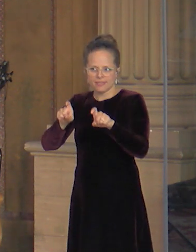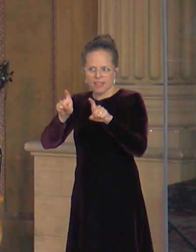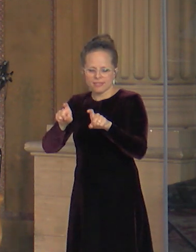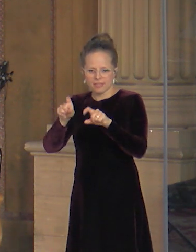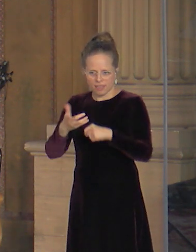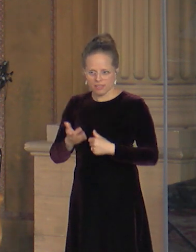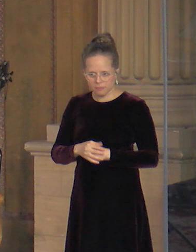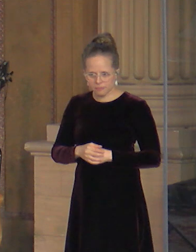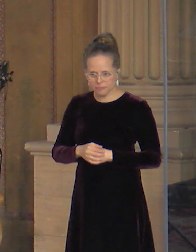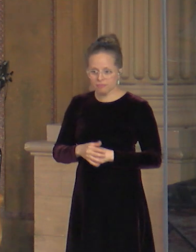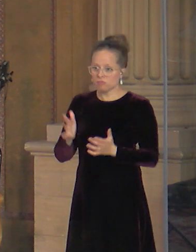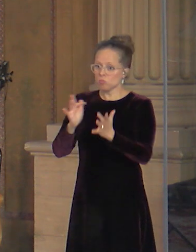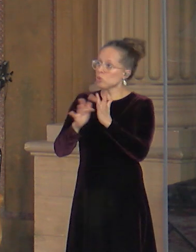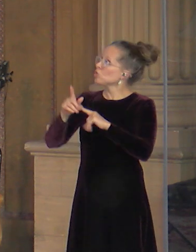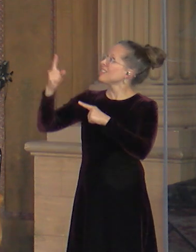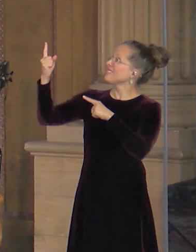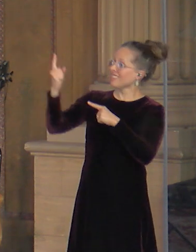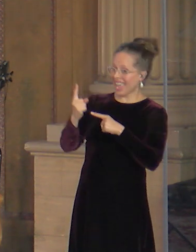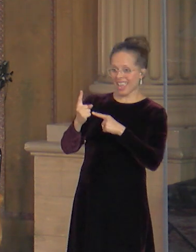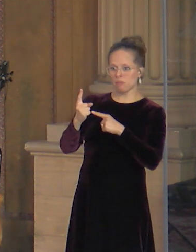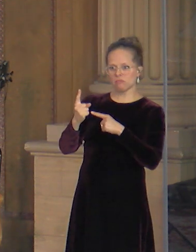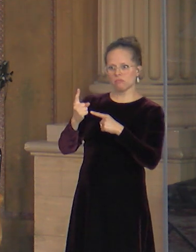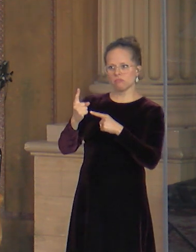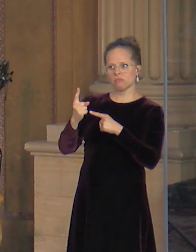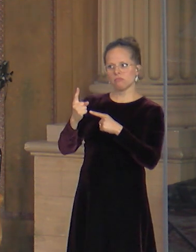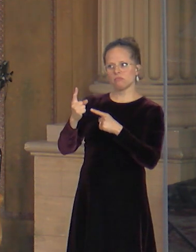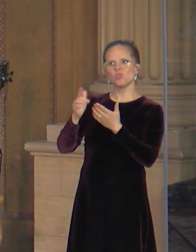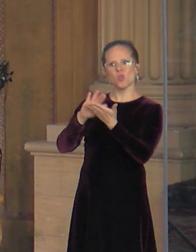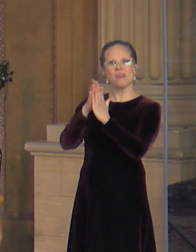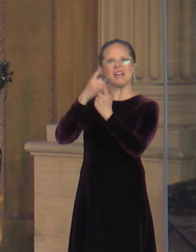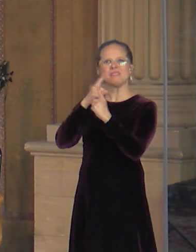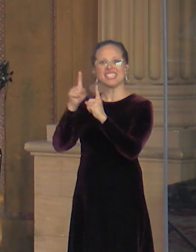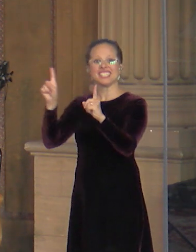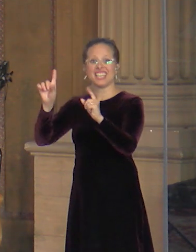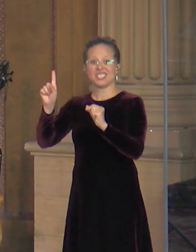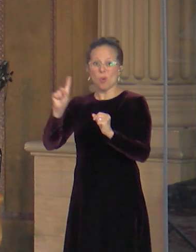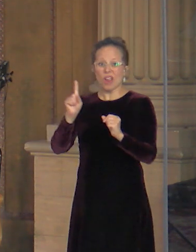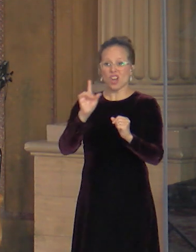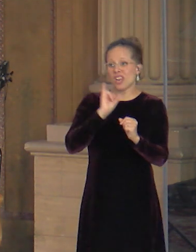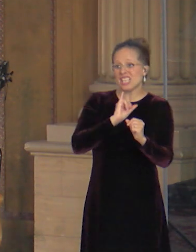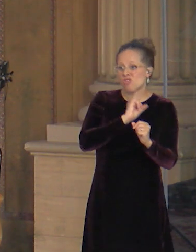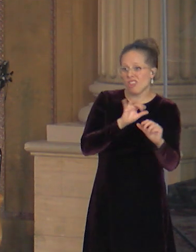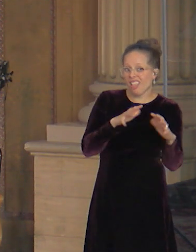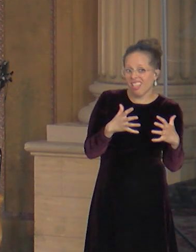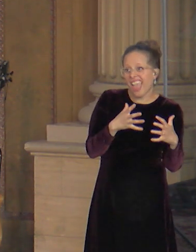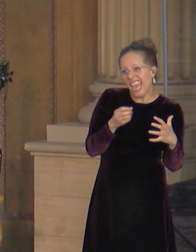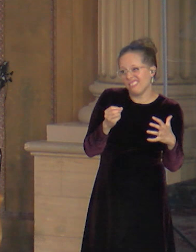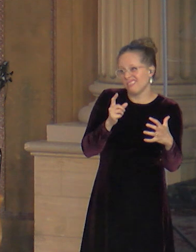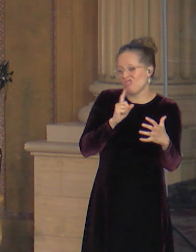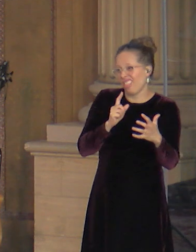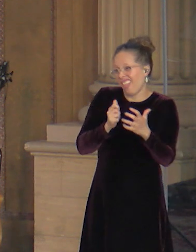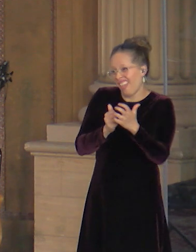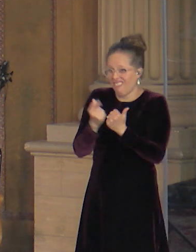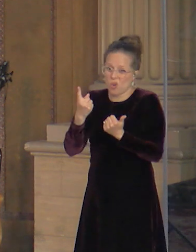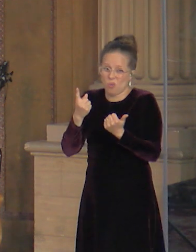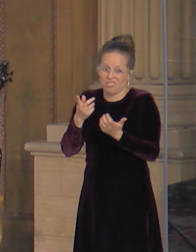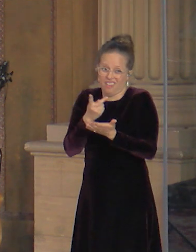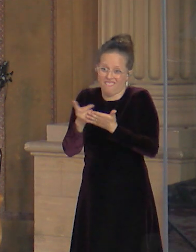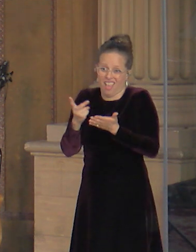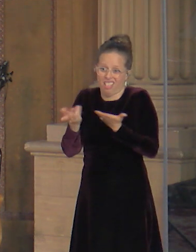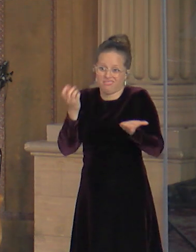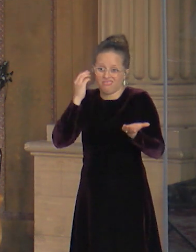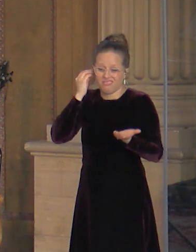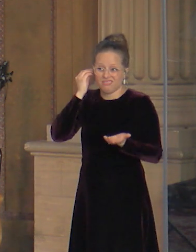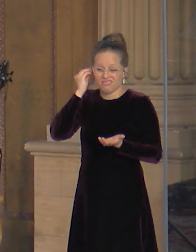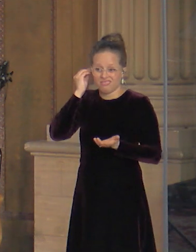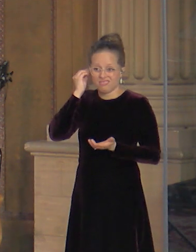here he's coming to succeed where Israel failed in fact to succeed where everybody failed similarly Adam failed in in